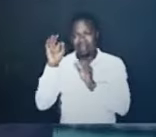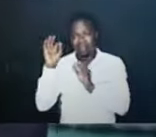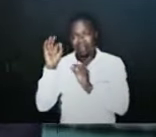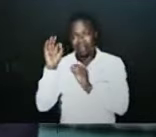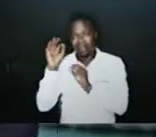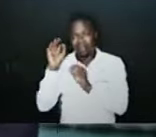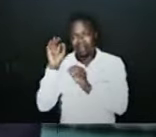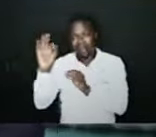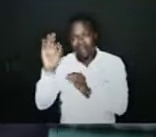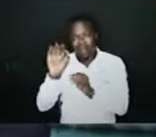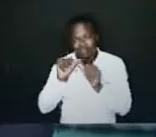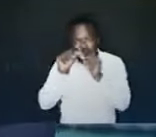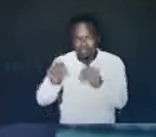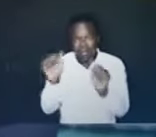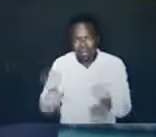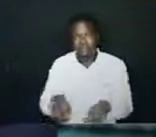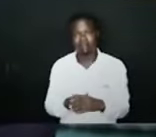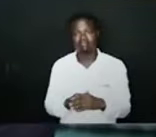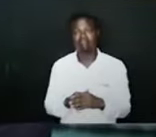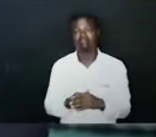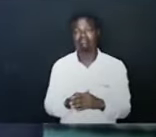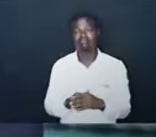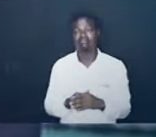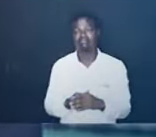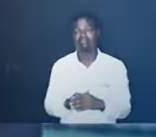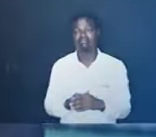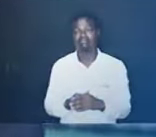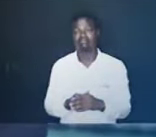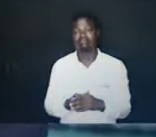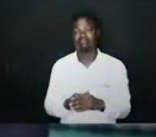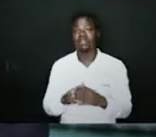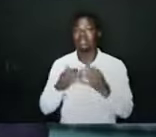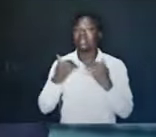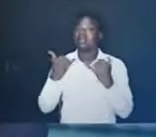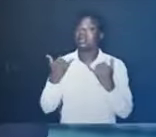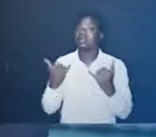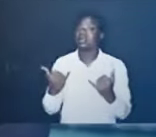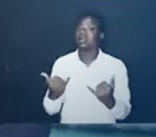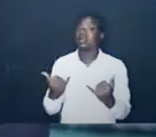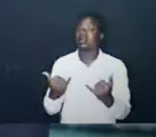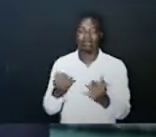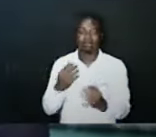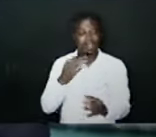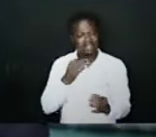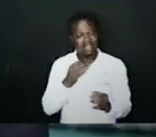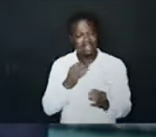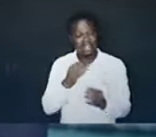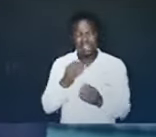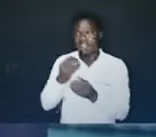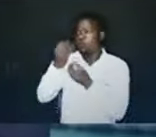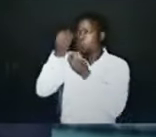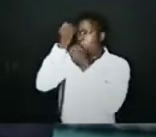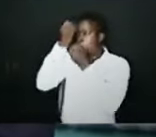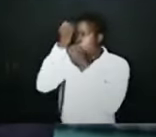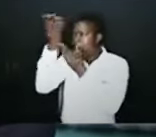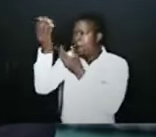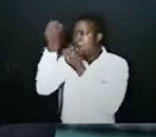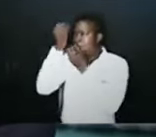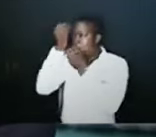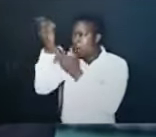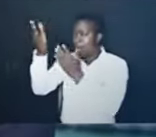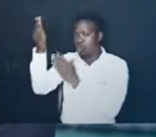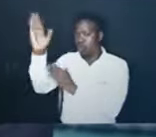Now the blessing received from obeying God will draw the other nations to Israel and eventually